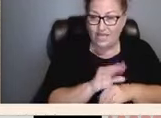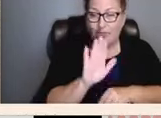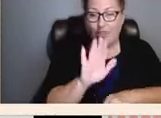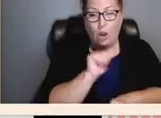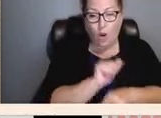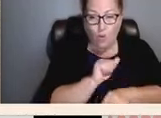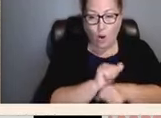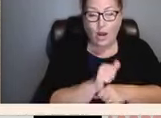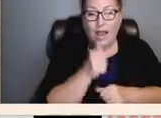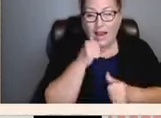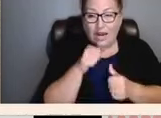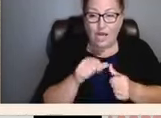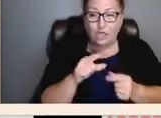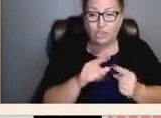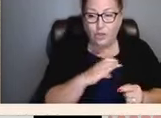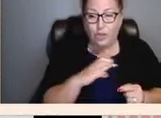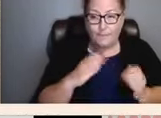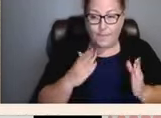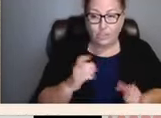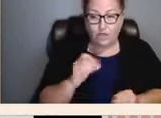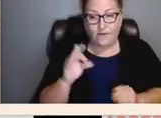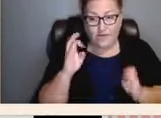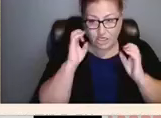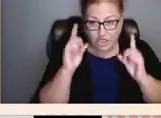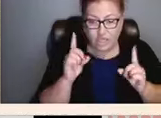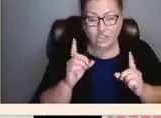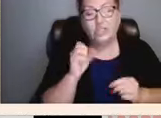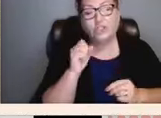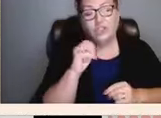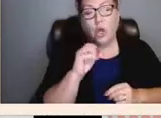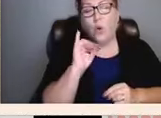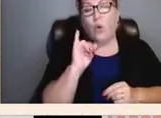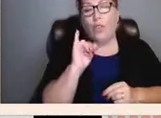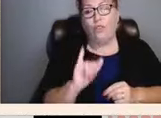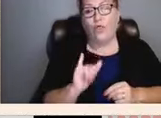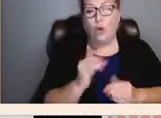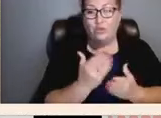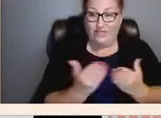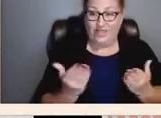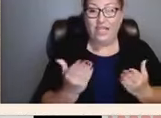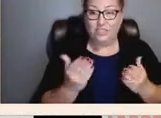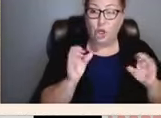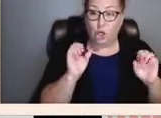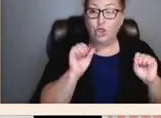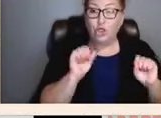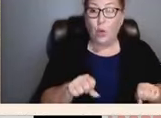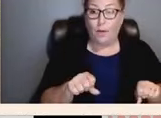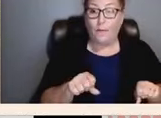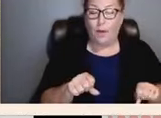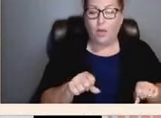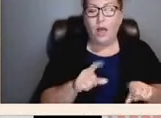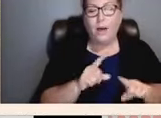to the Commissioner of Education. So those things are doable. You just have to